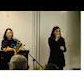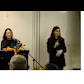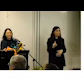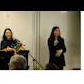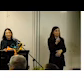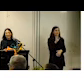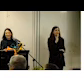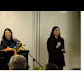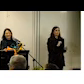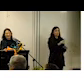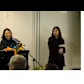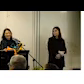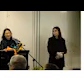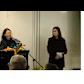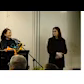arrows. So the blue blob is the